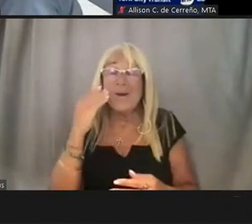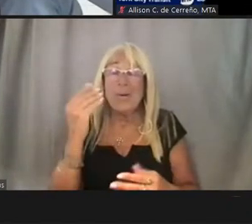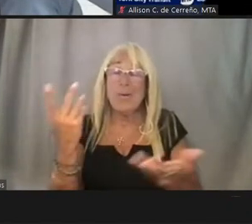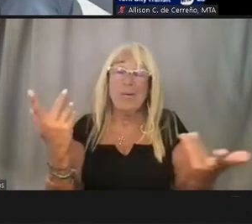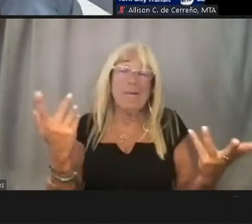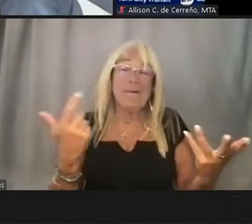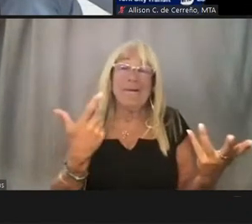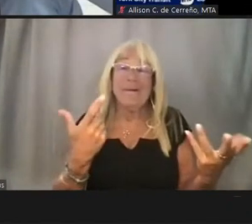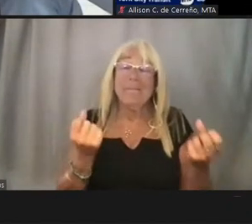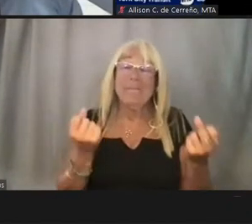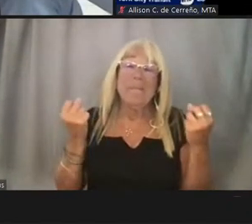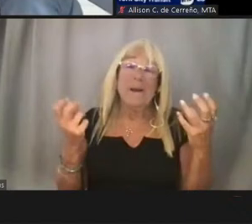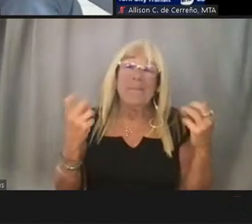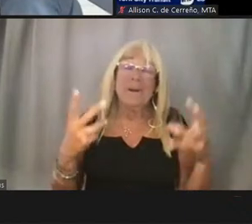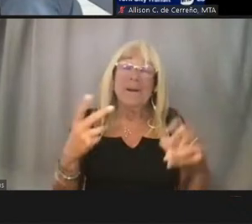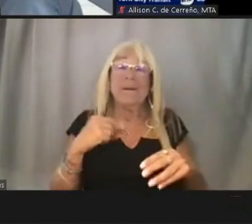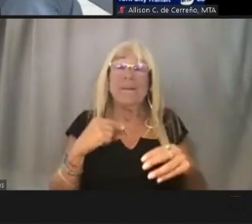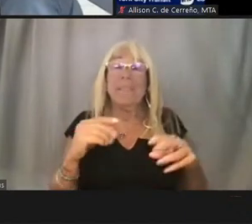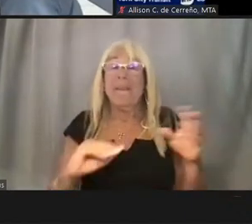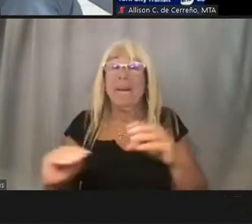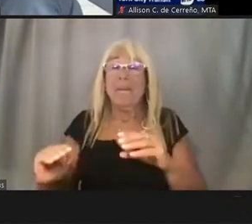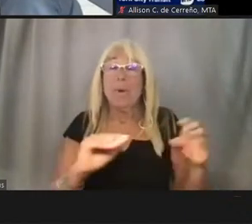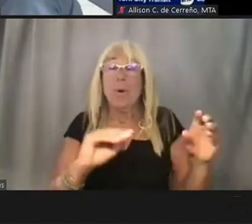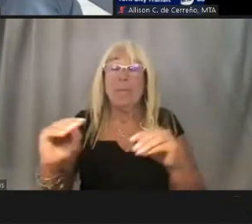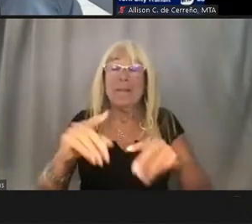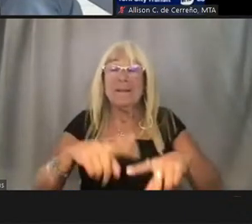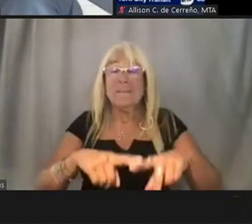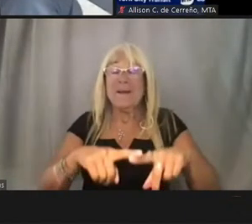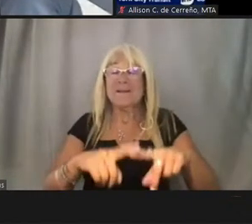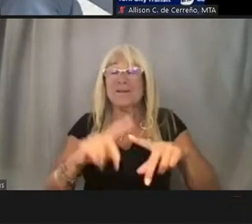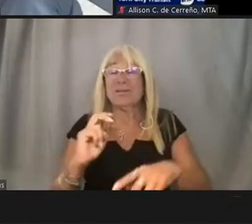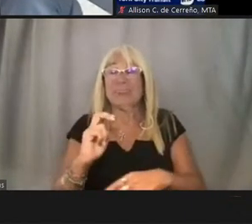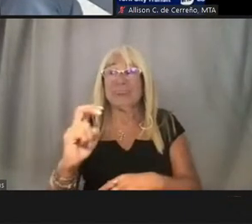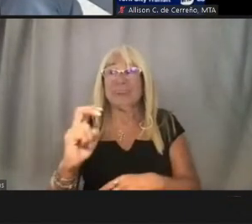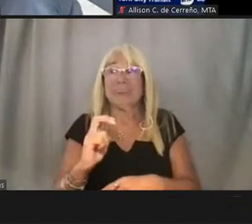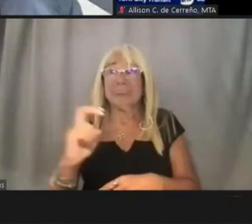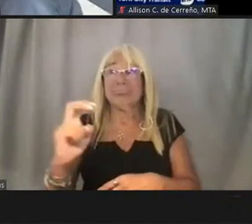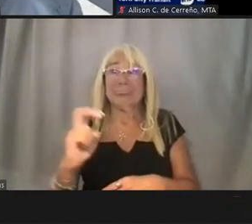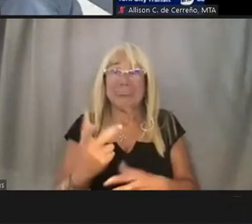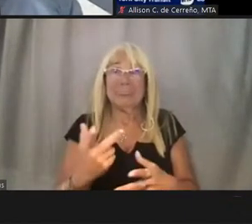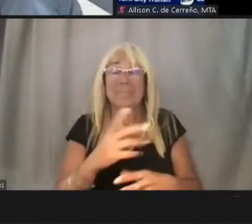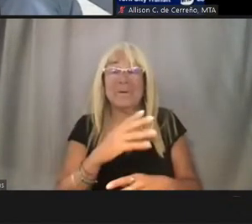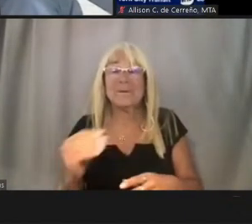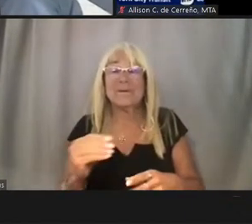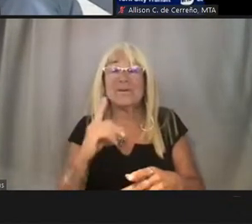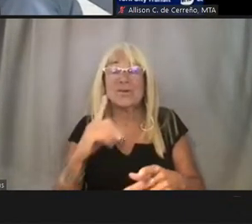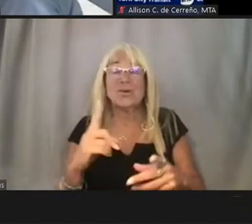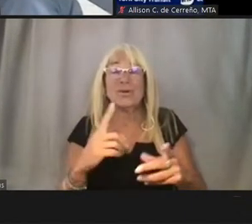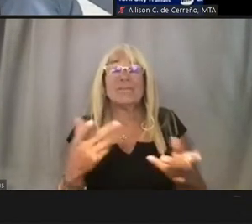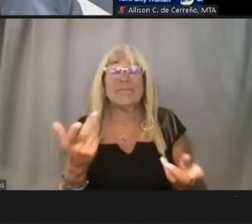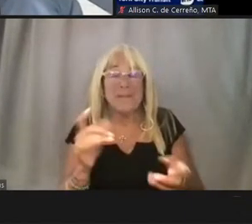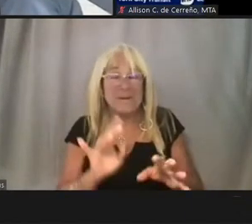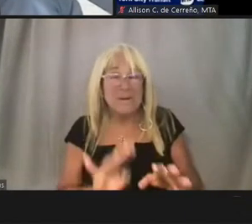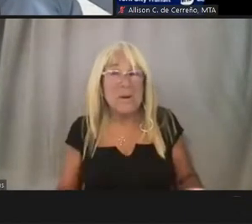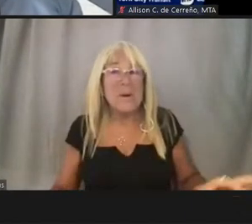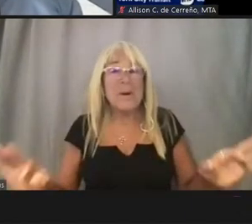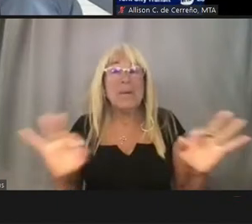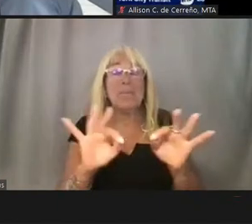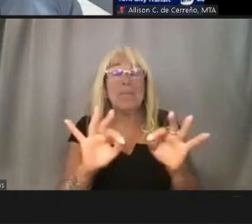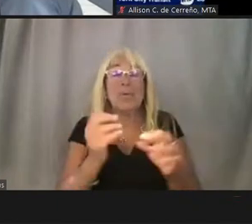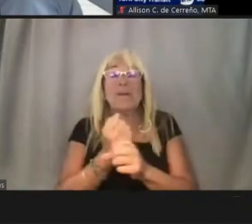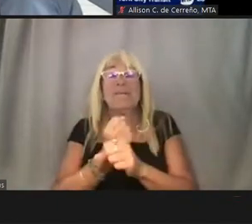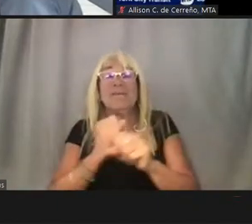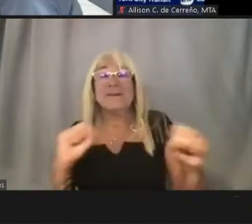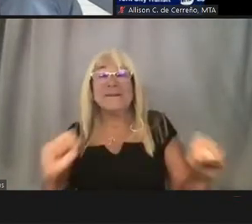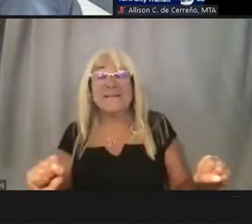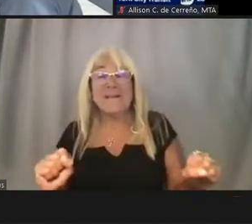there whose Mobility is dependent on mass transit so a swift implementation of congestion pricing is key to ensuring safer